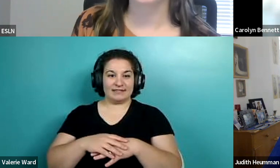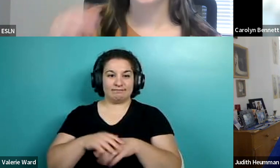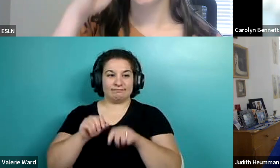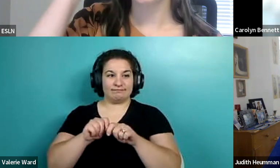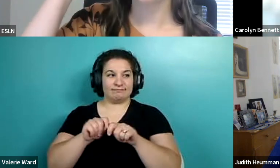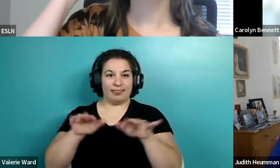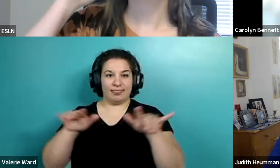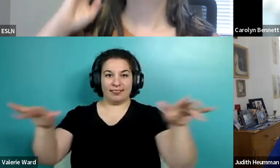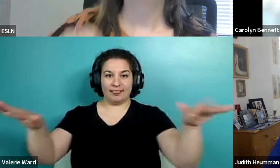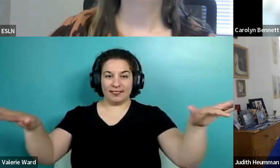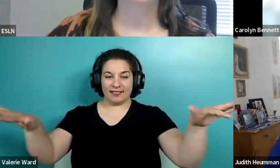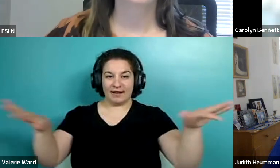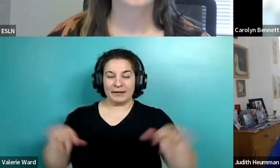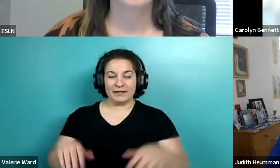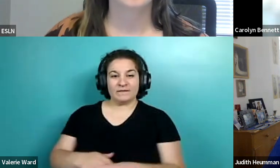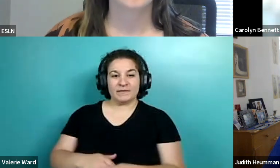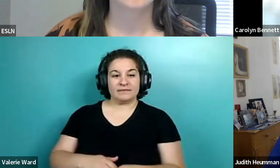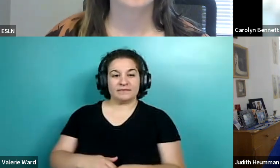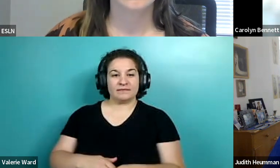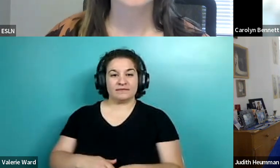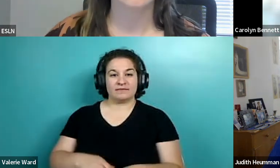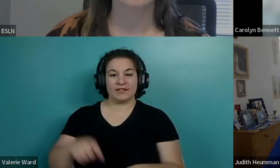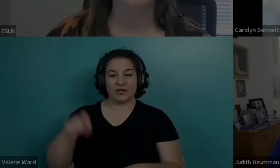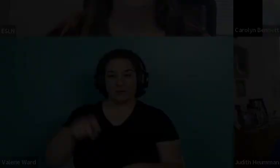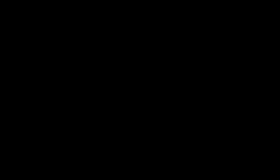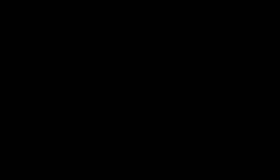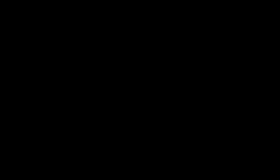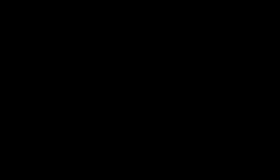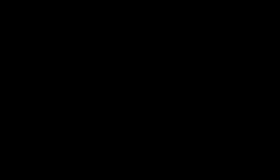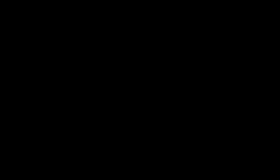but we're gonna have to press the button. Yeah. Bye.